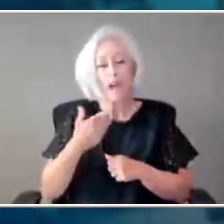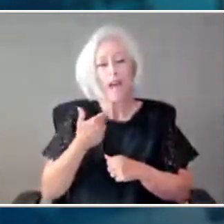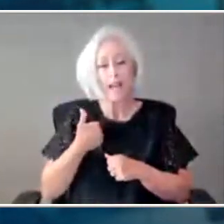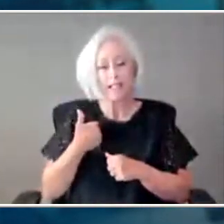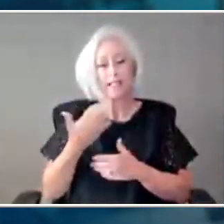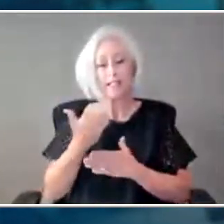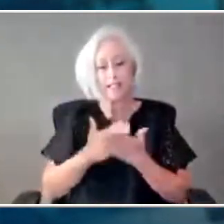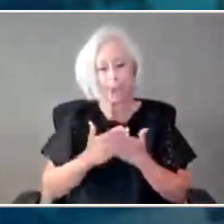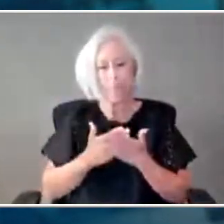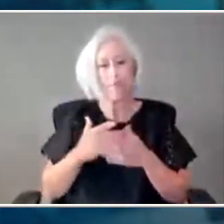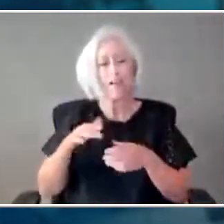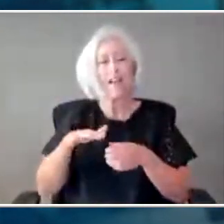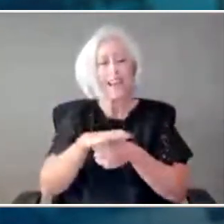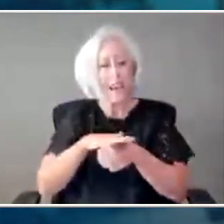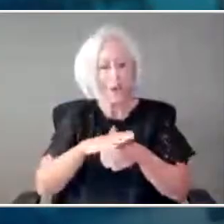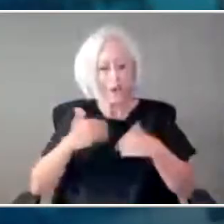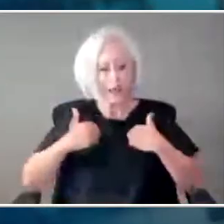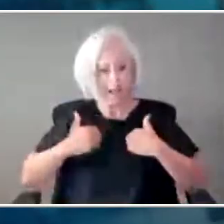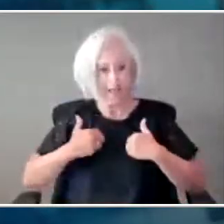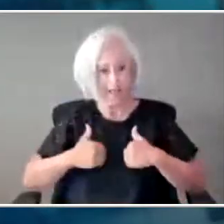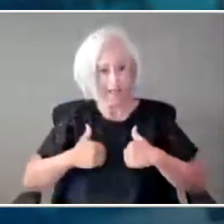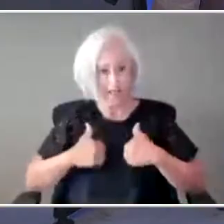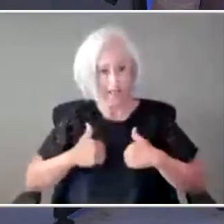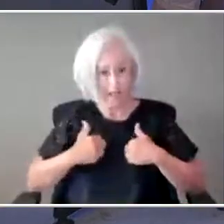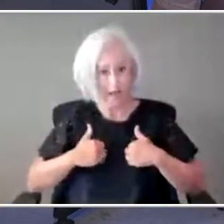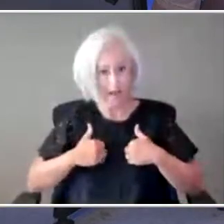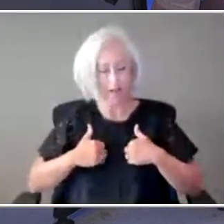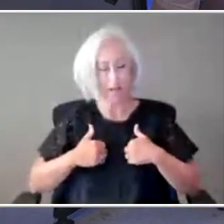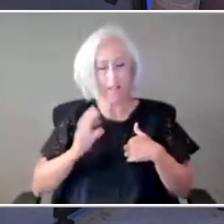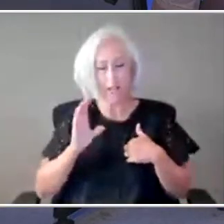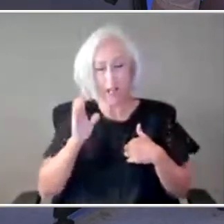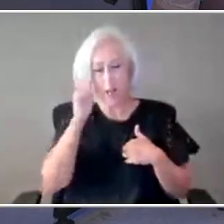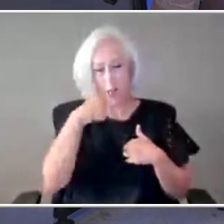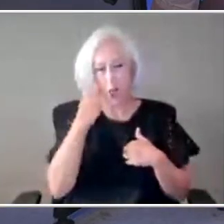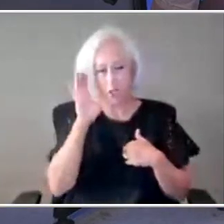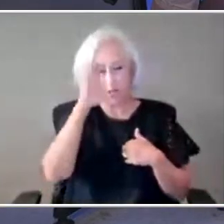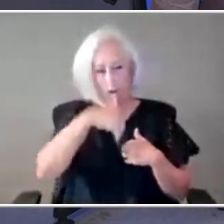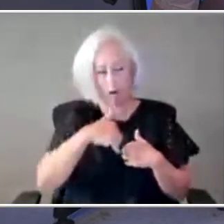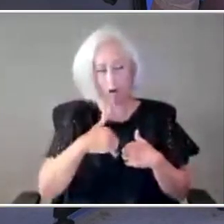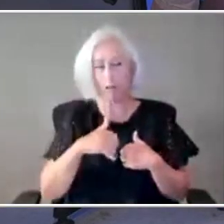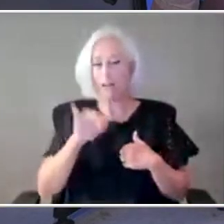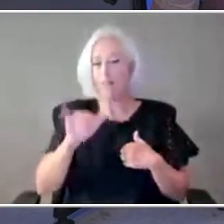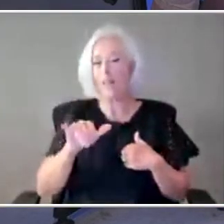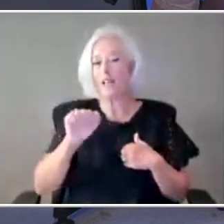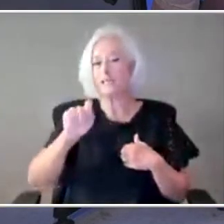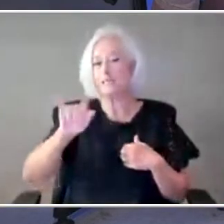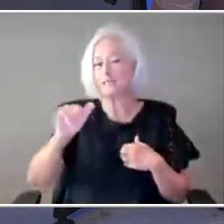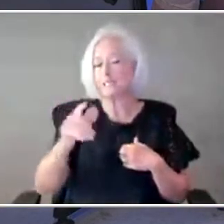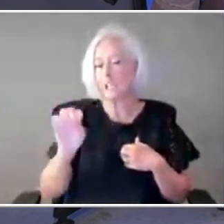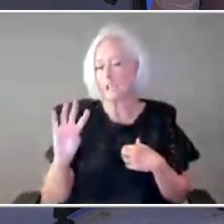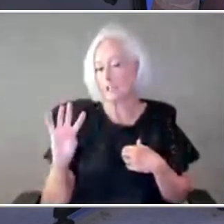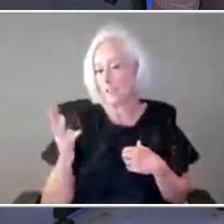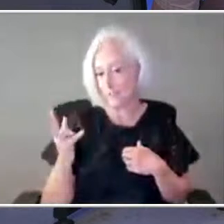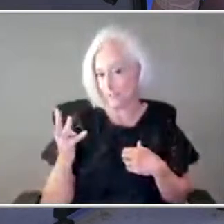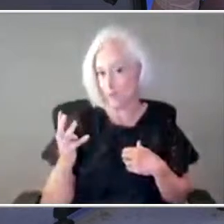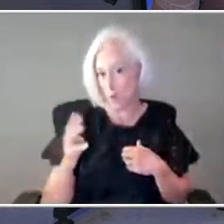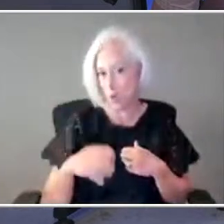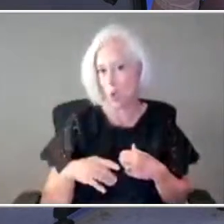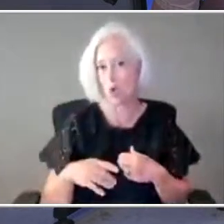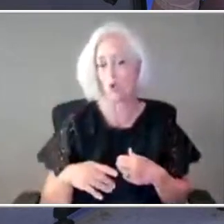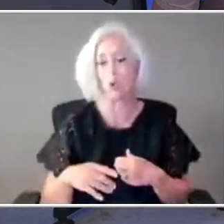abnormal at the start. So that was a stage 4. How treatable and curable is something like ovarian cancer? And we know catching any cancer early is